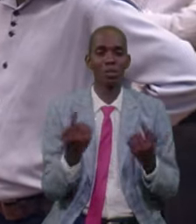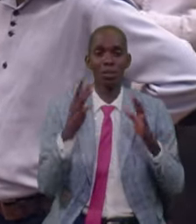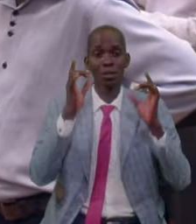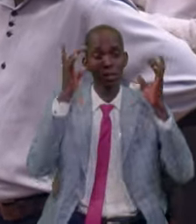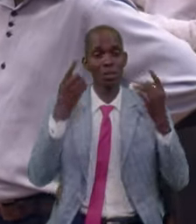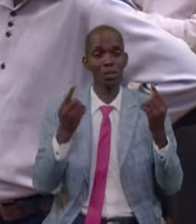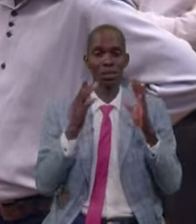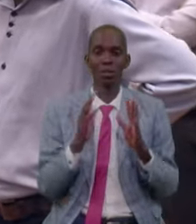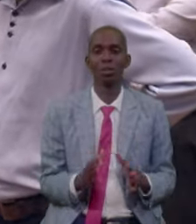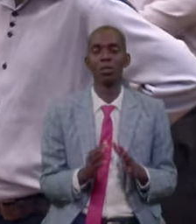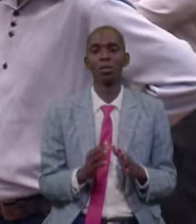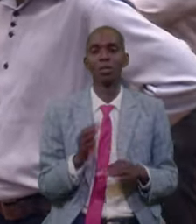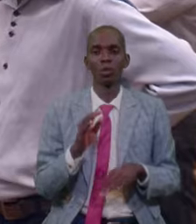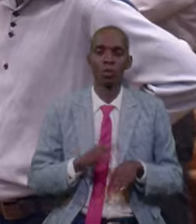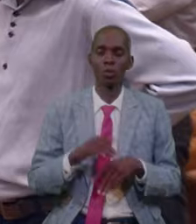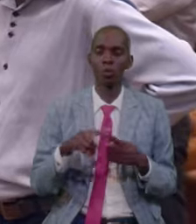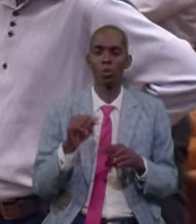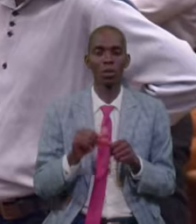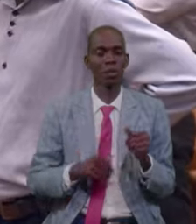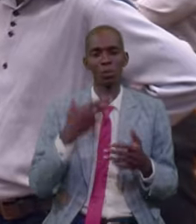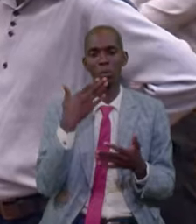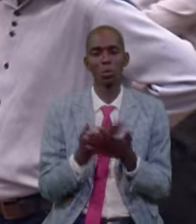unto every good work.